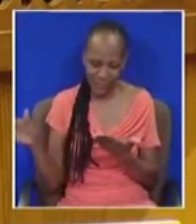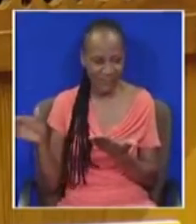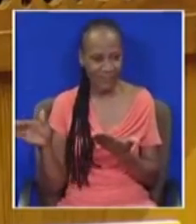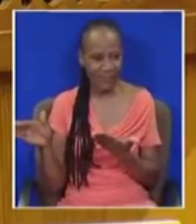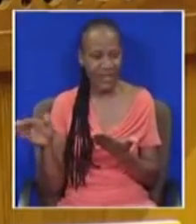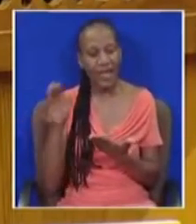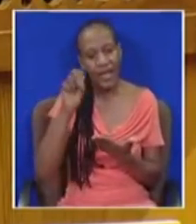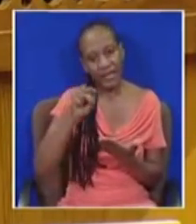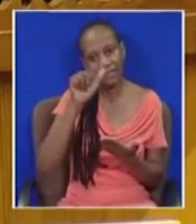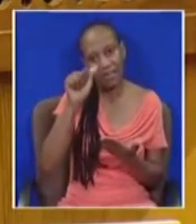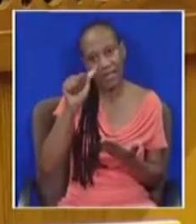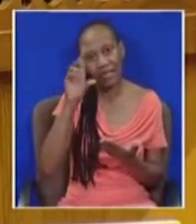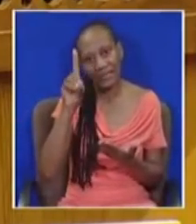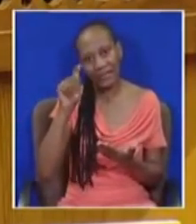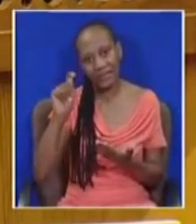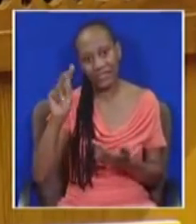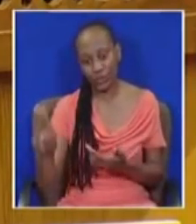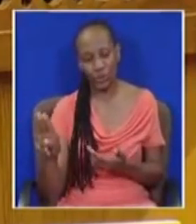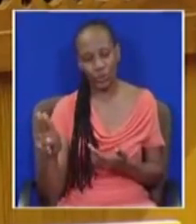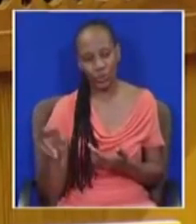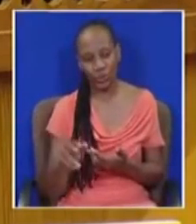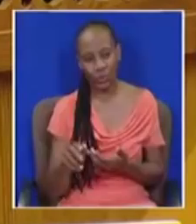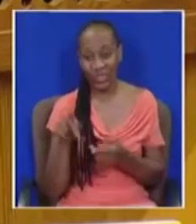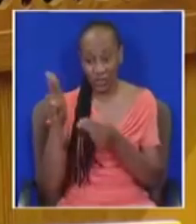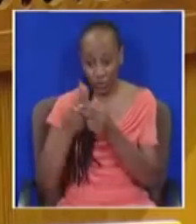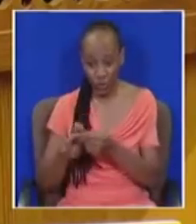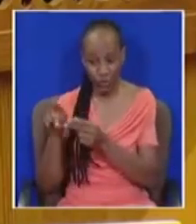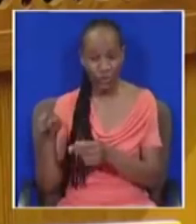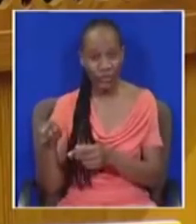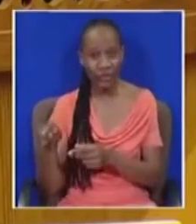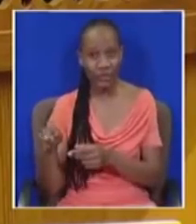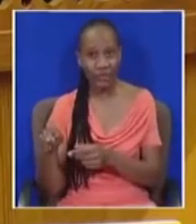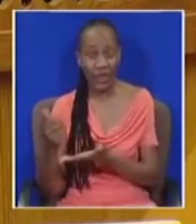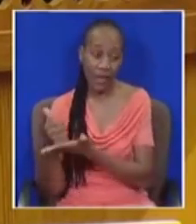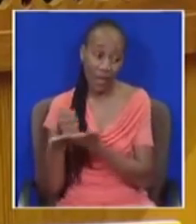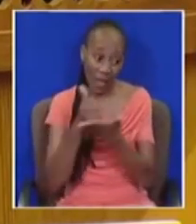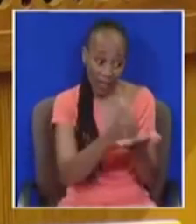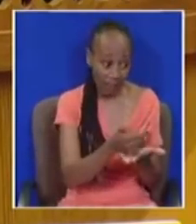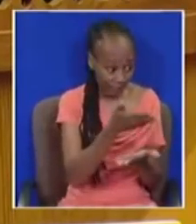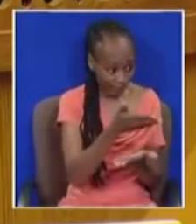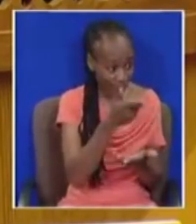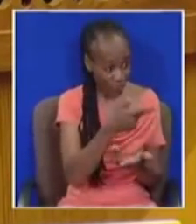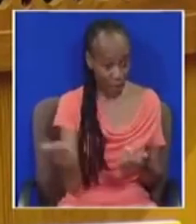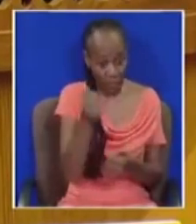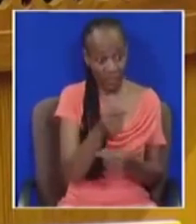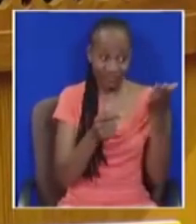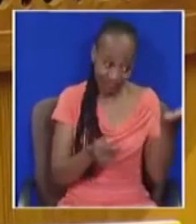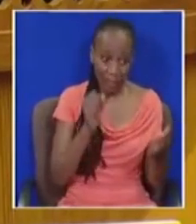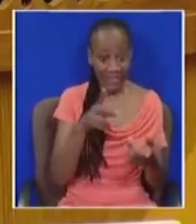SATU, the same powerful and militant union that helped you rise to the presidency of the